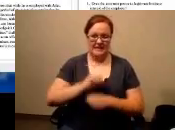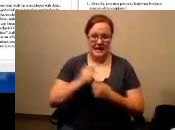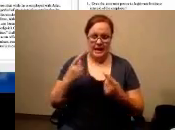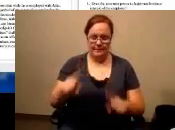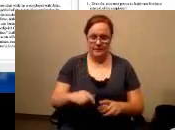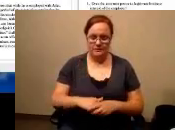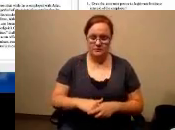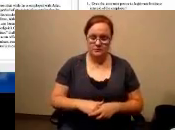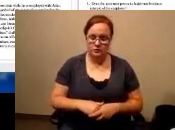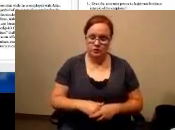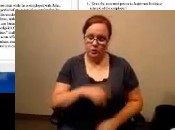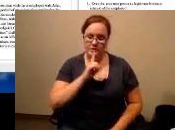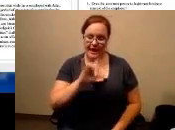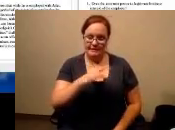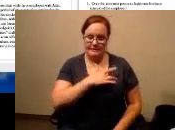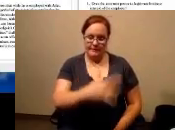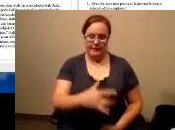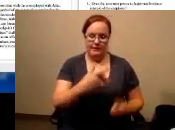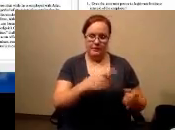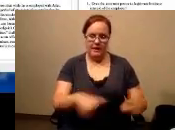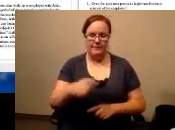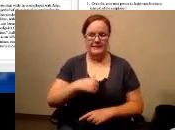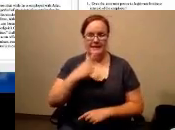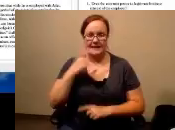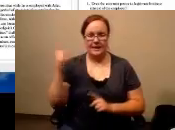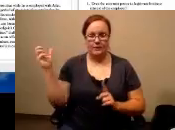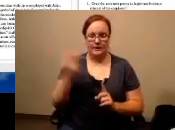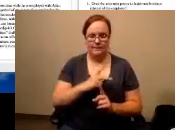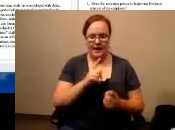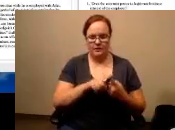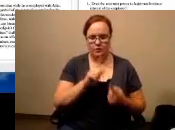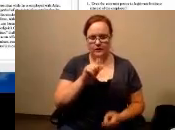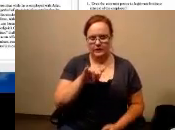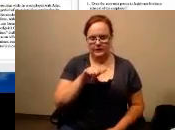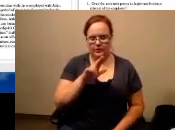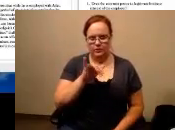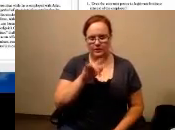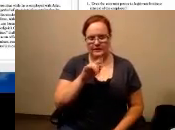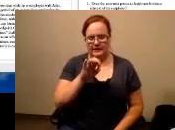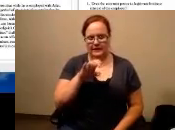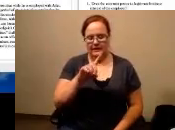that's typically the remedy. Now, I said I would come back to liquidated damages.